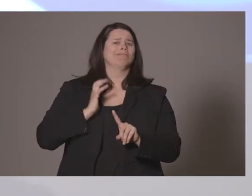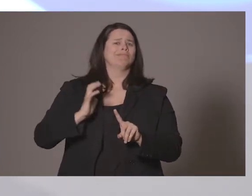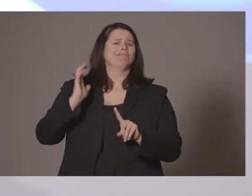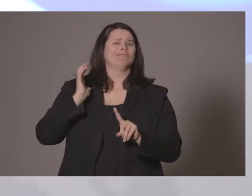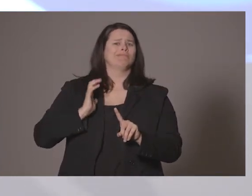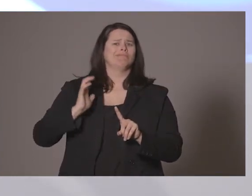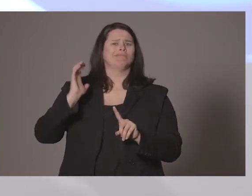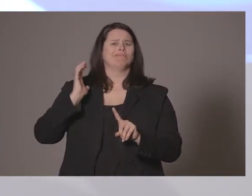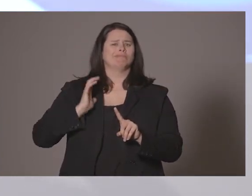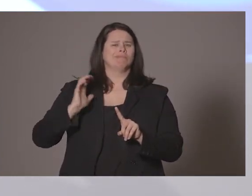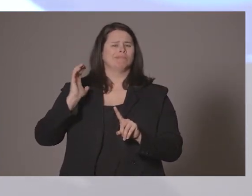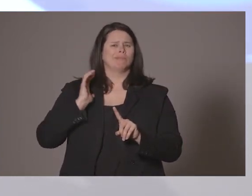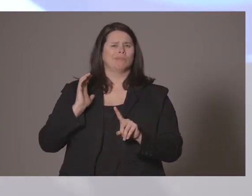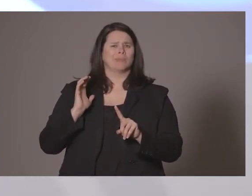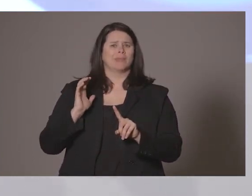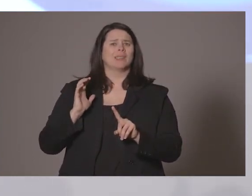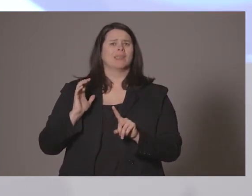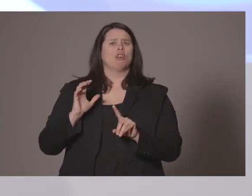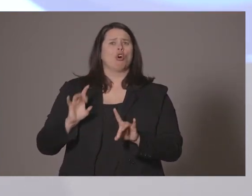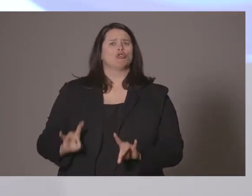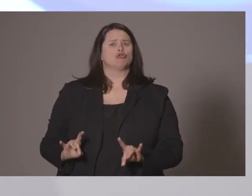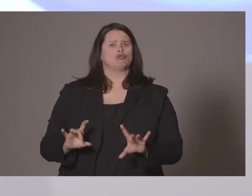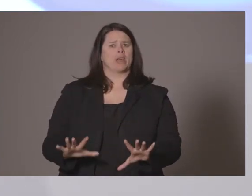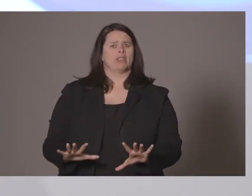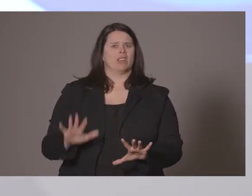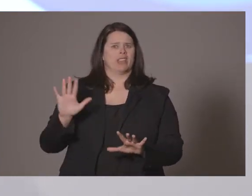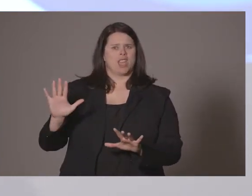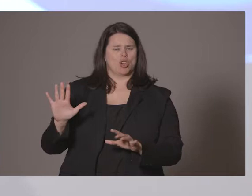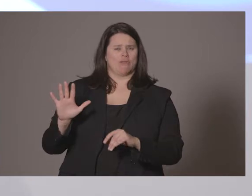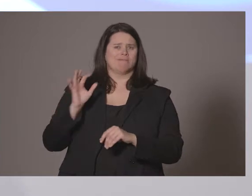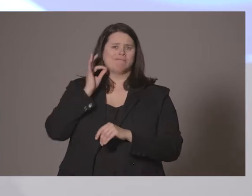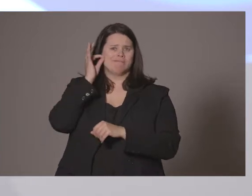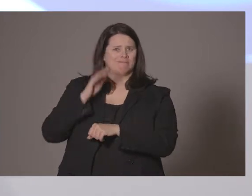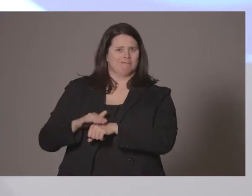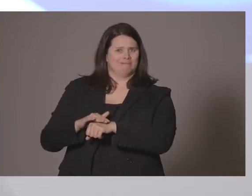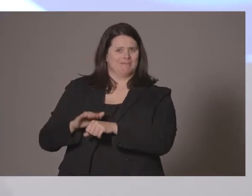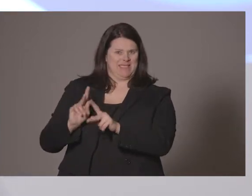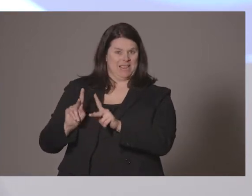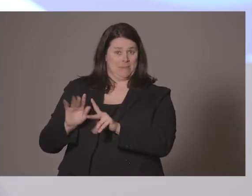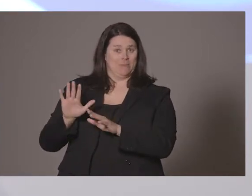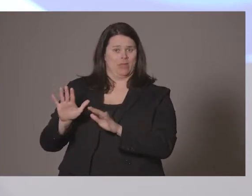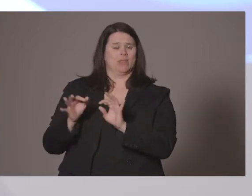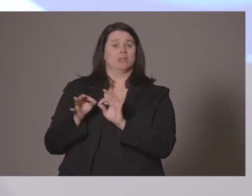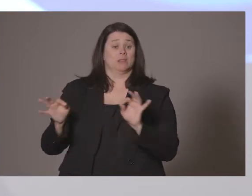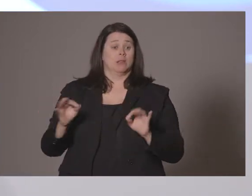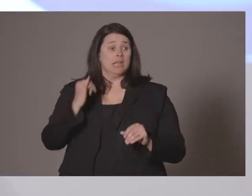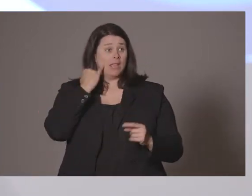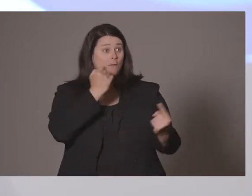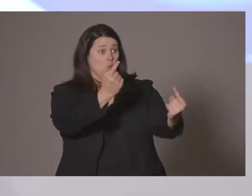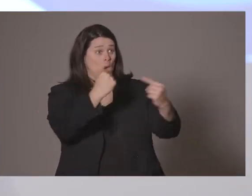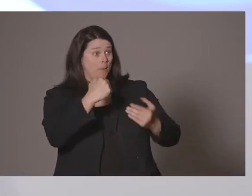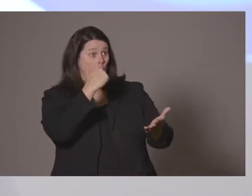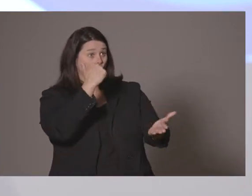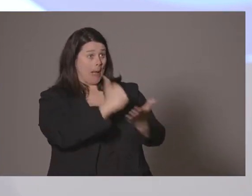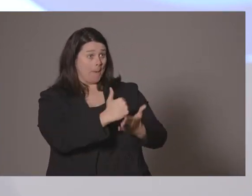rights community in Australia. And the quote is, "If you have come here to help me, you are wasting your time.